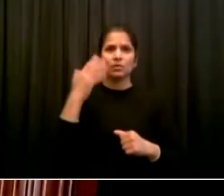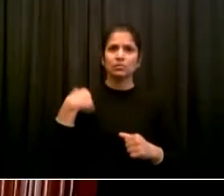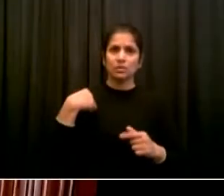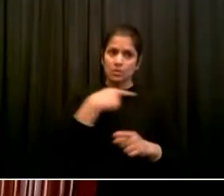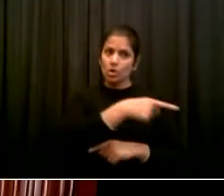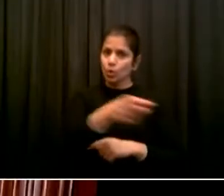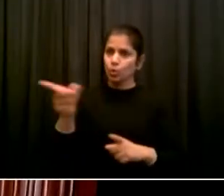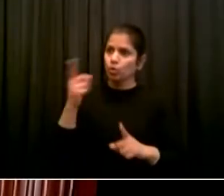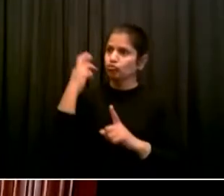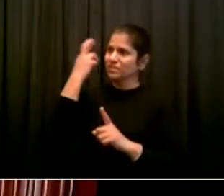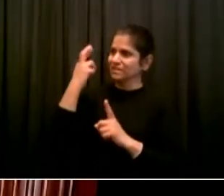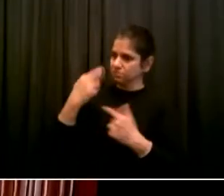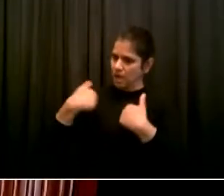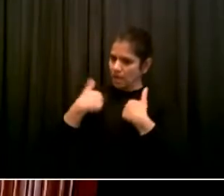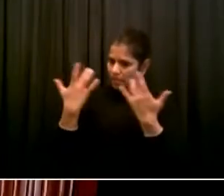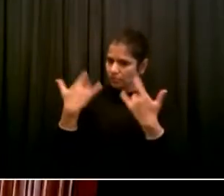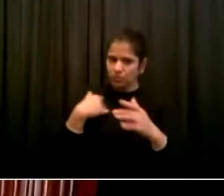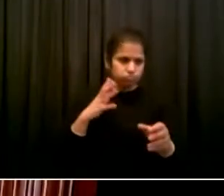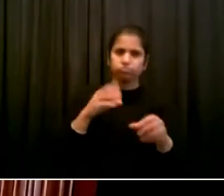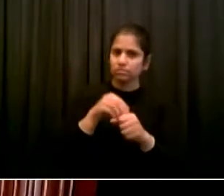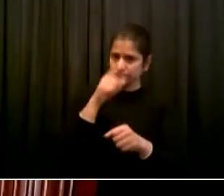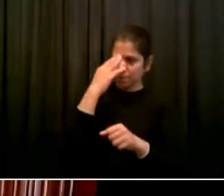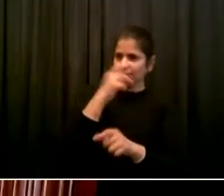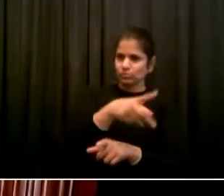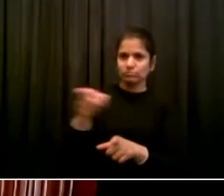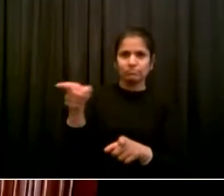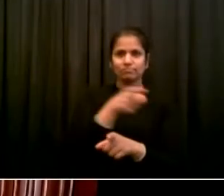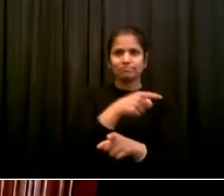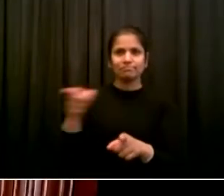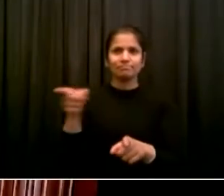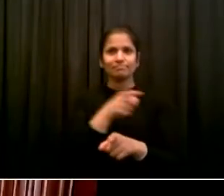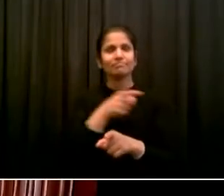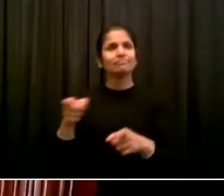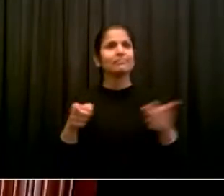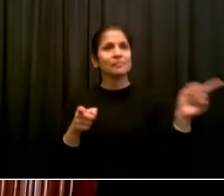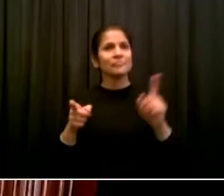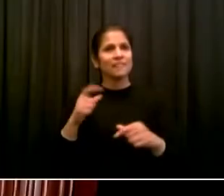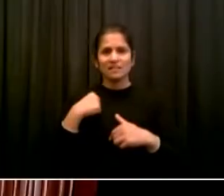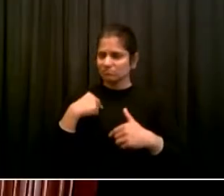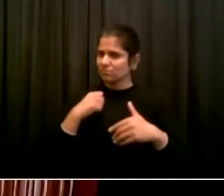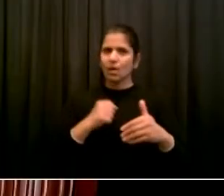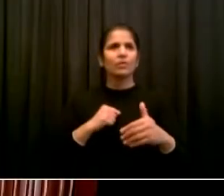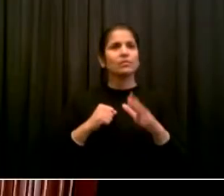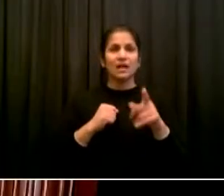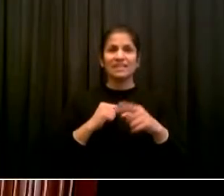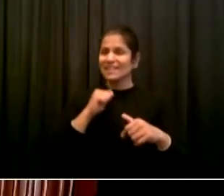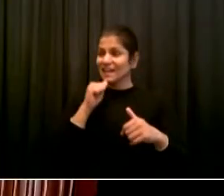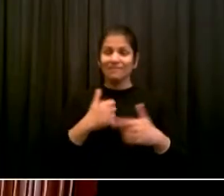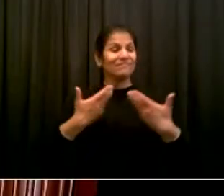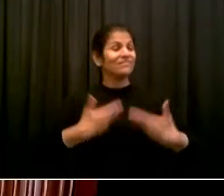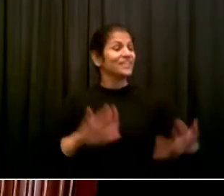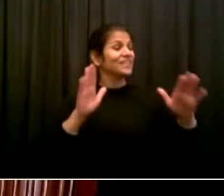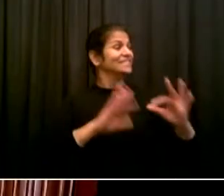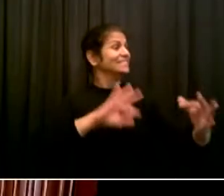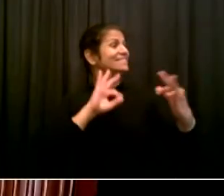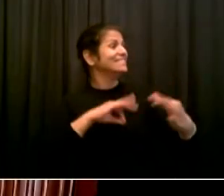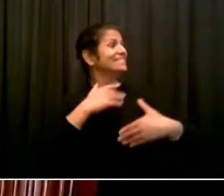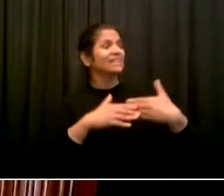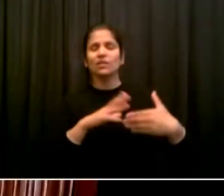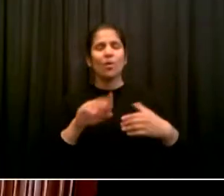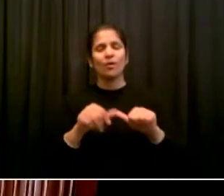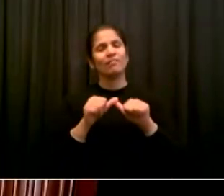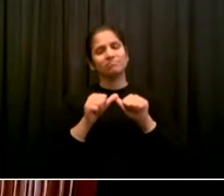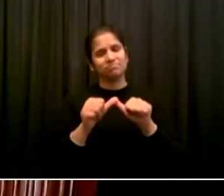mayor correctly stated, that this is not the end of the process, that there's still a lot of work to be done. But the movement that we have seen